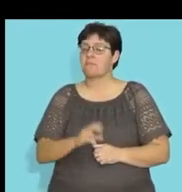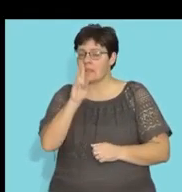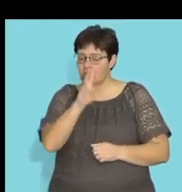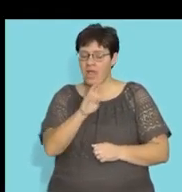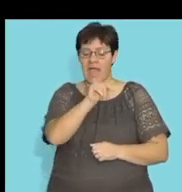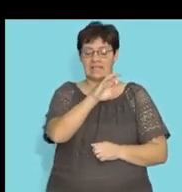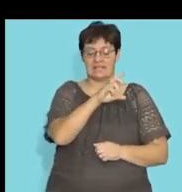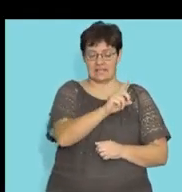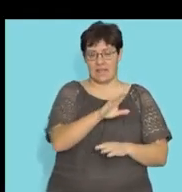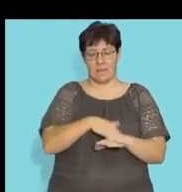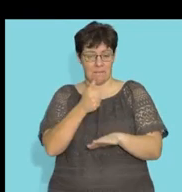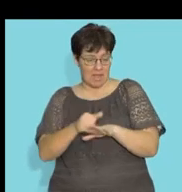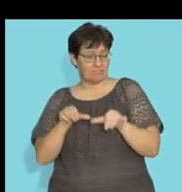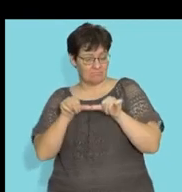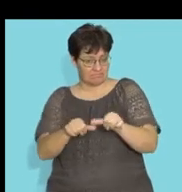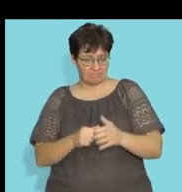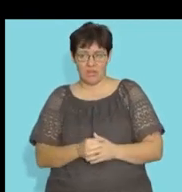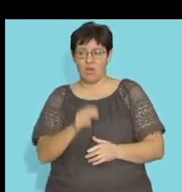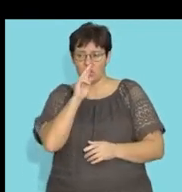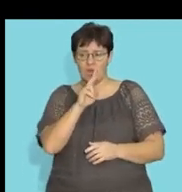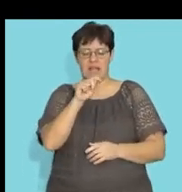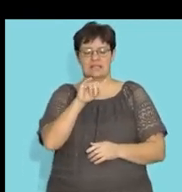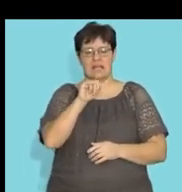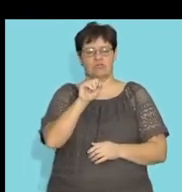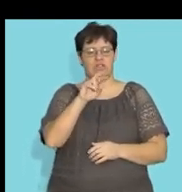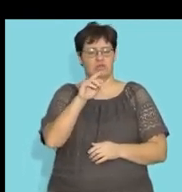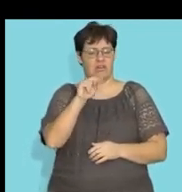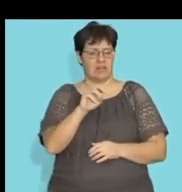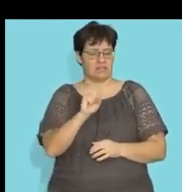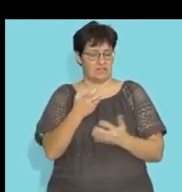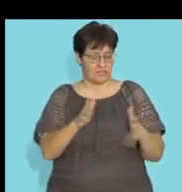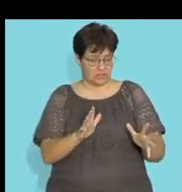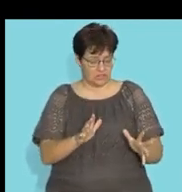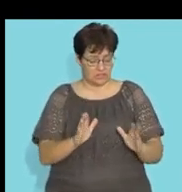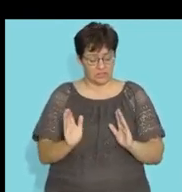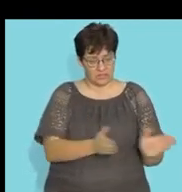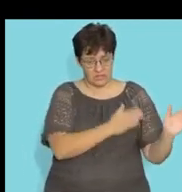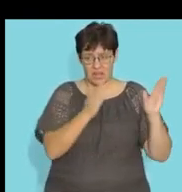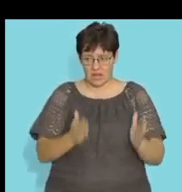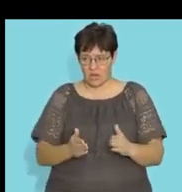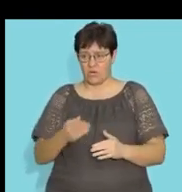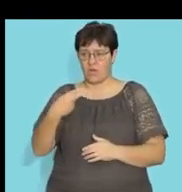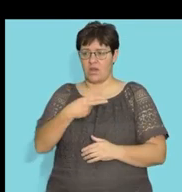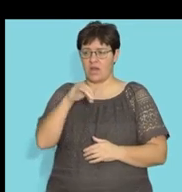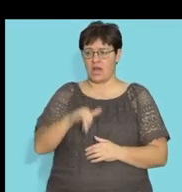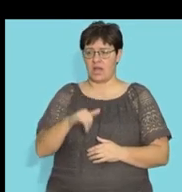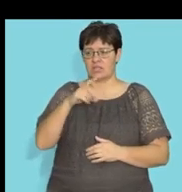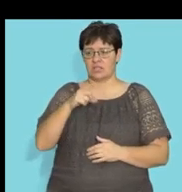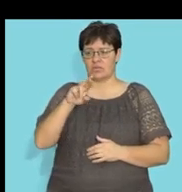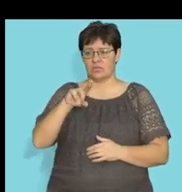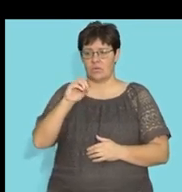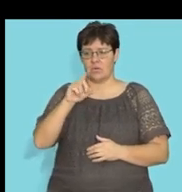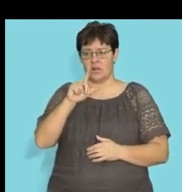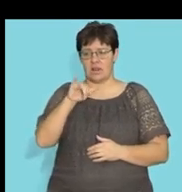go on with acids and bases. We looked at titrations in the previous session. I would like us to look at the hydrolysis of